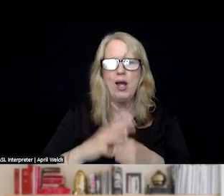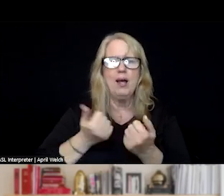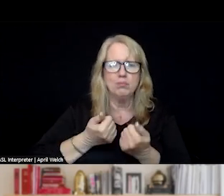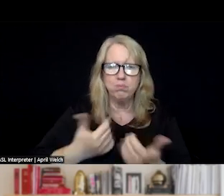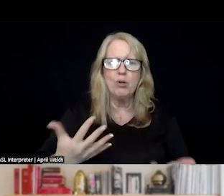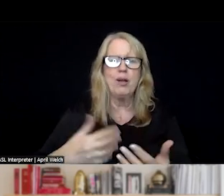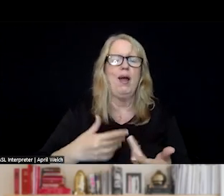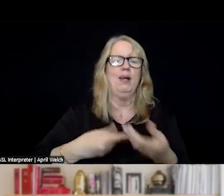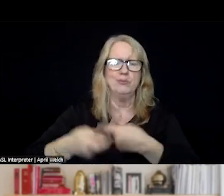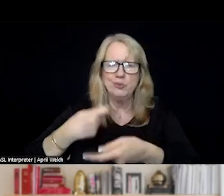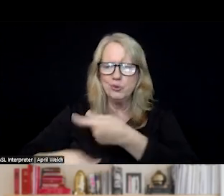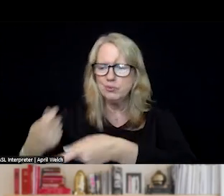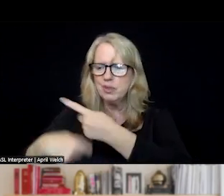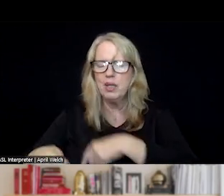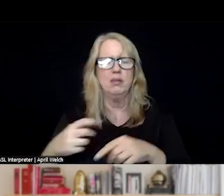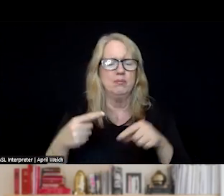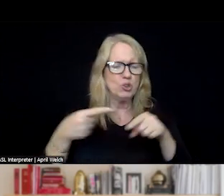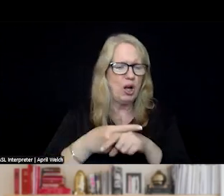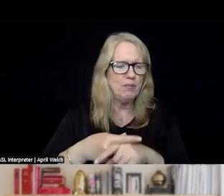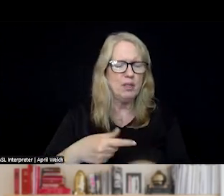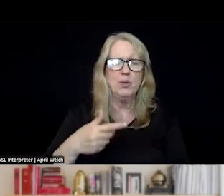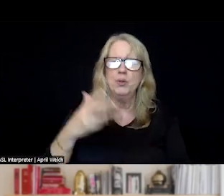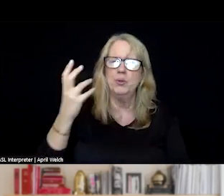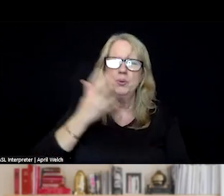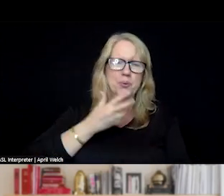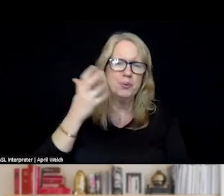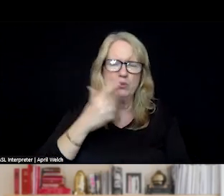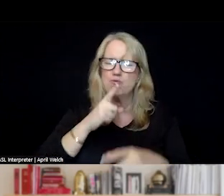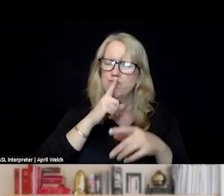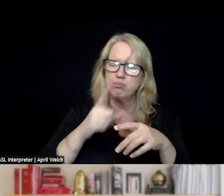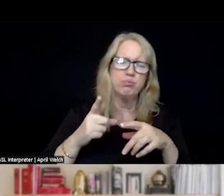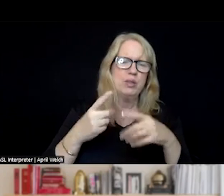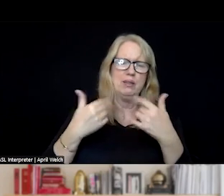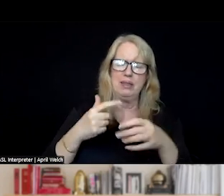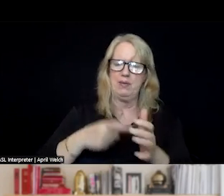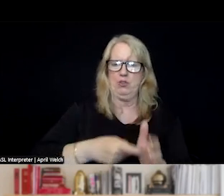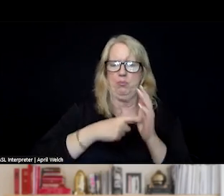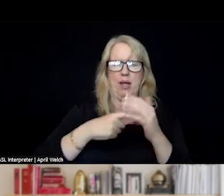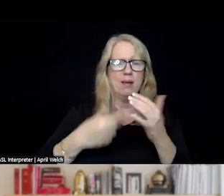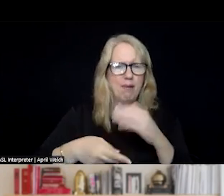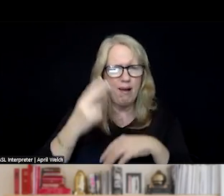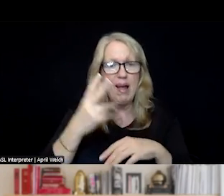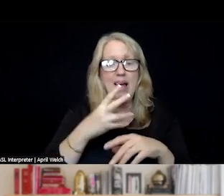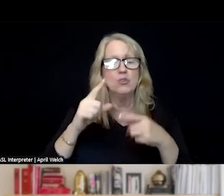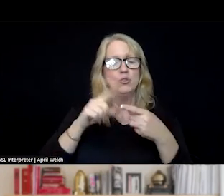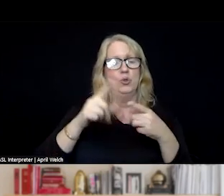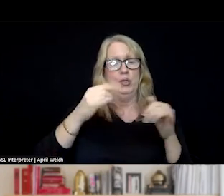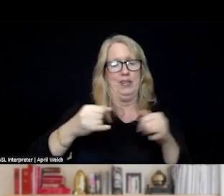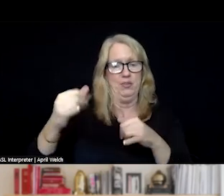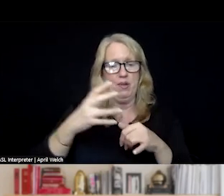turnover, conflict. I mean, the cost is so high to the individual and the organization.